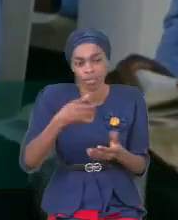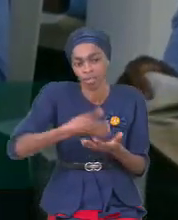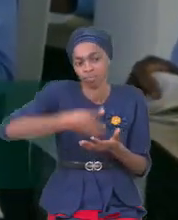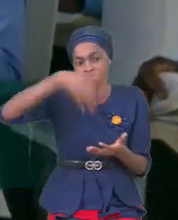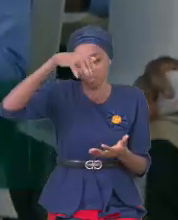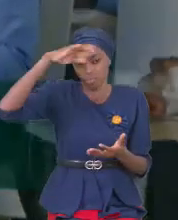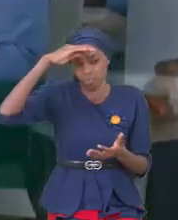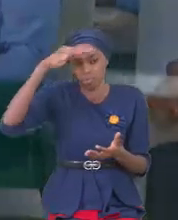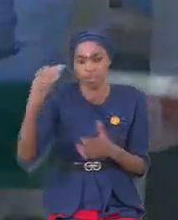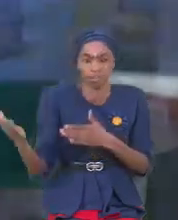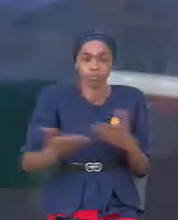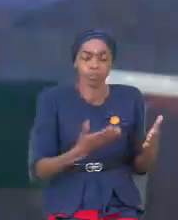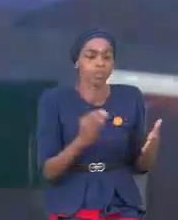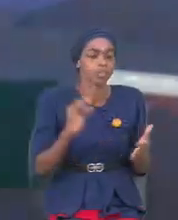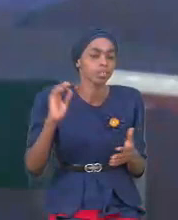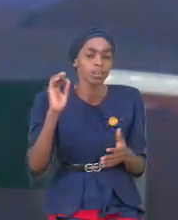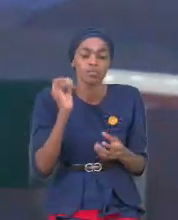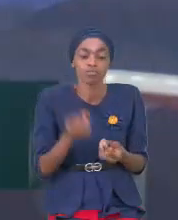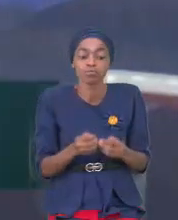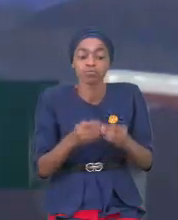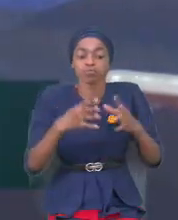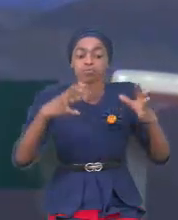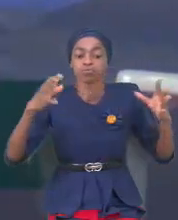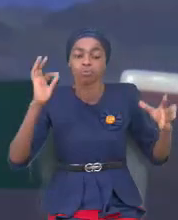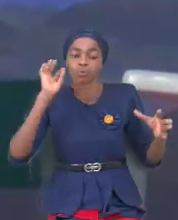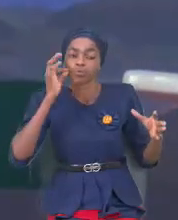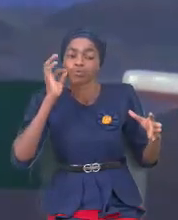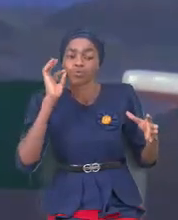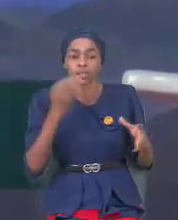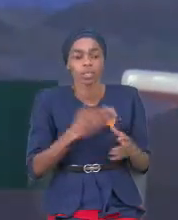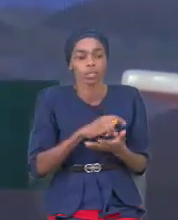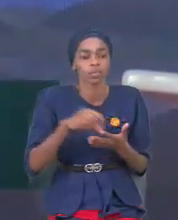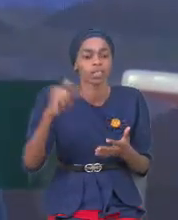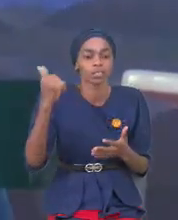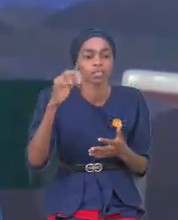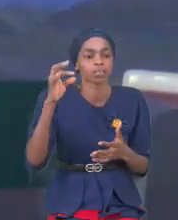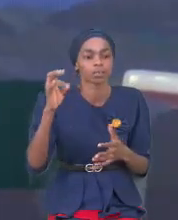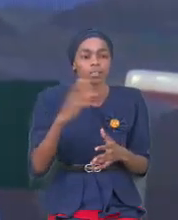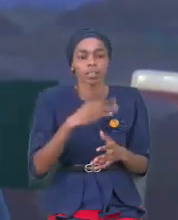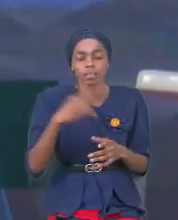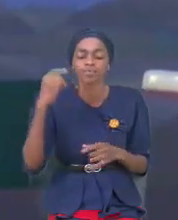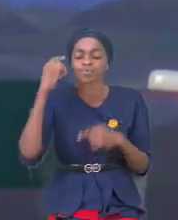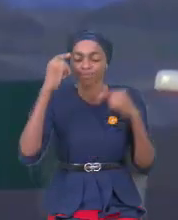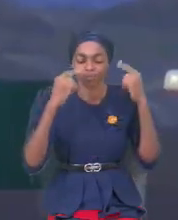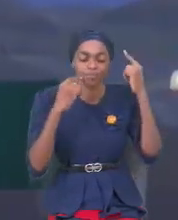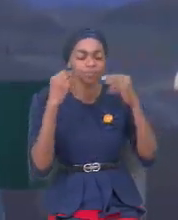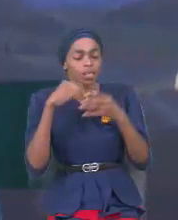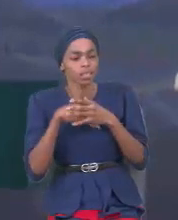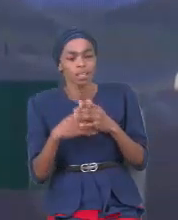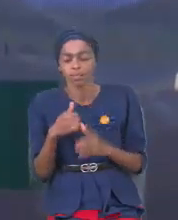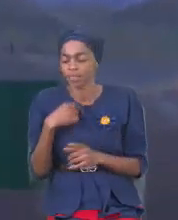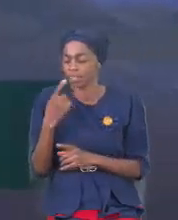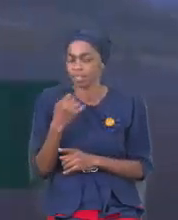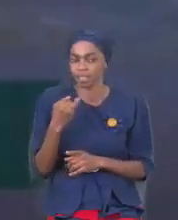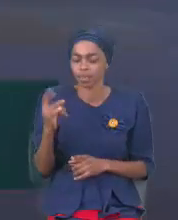in verse 17, it says, and he thought within himself, saying, what shall I do? Because